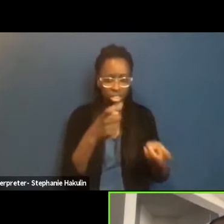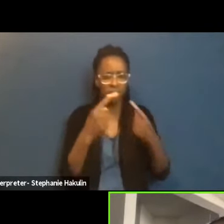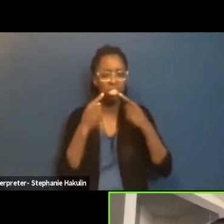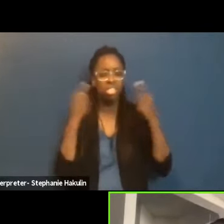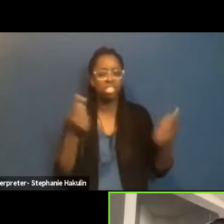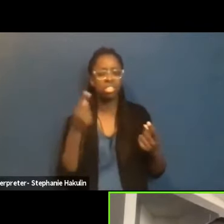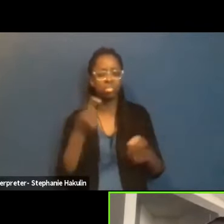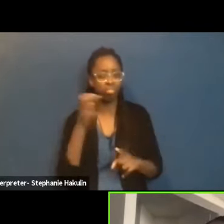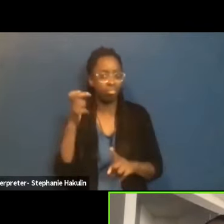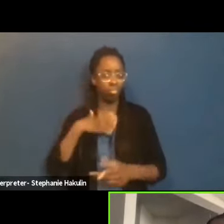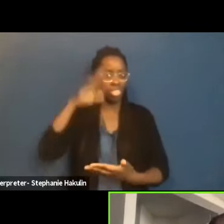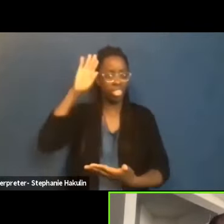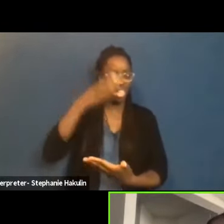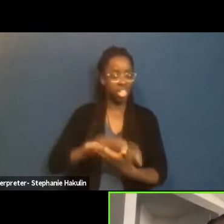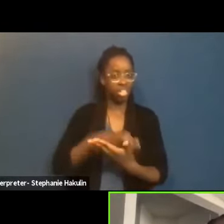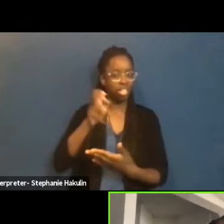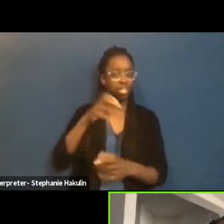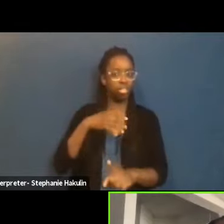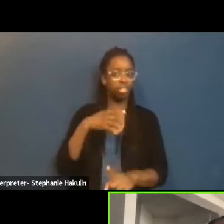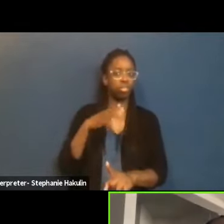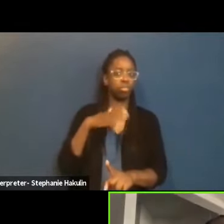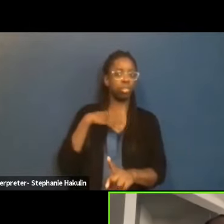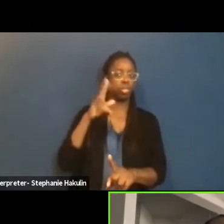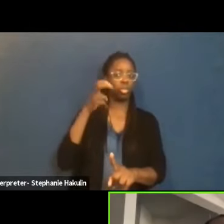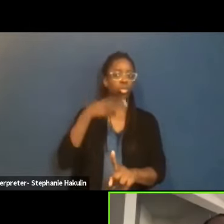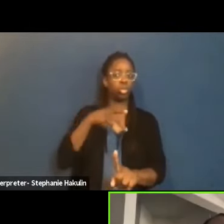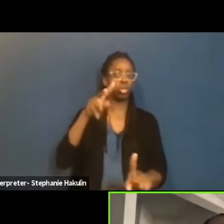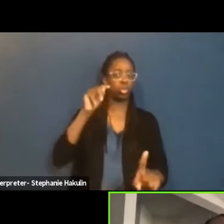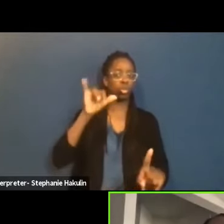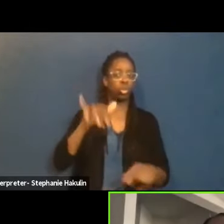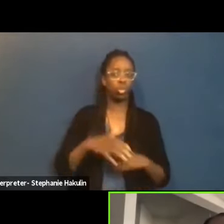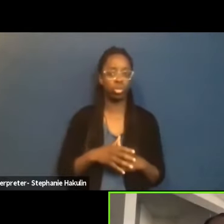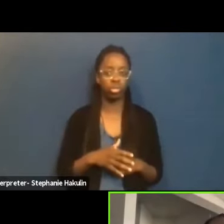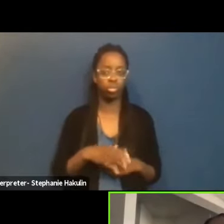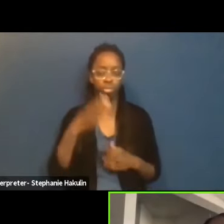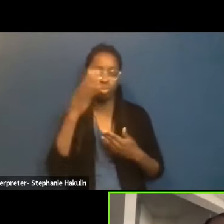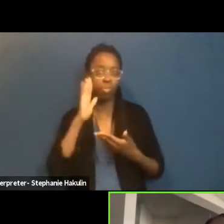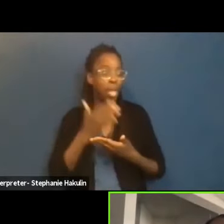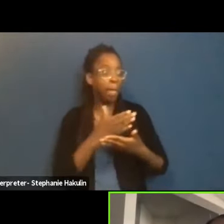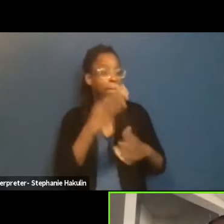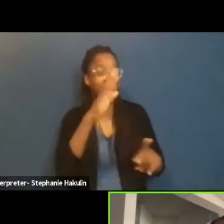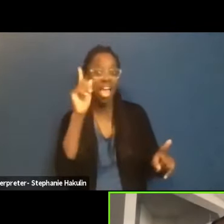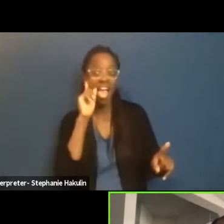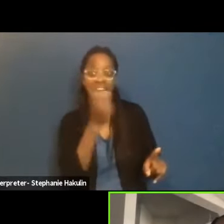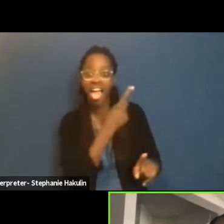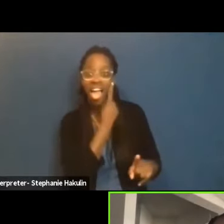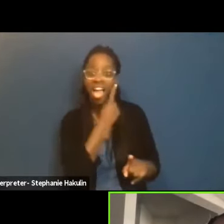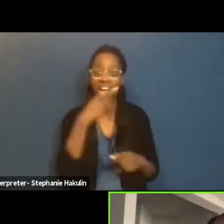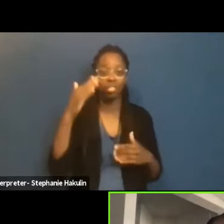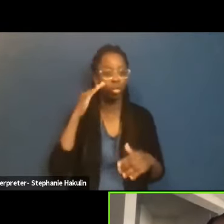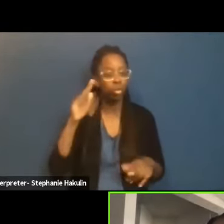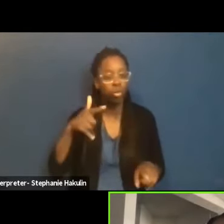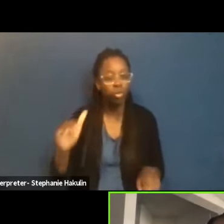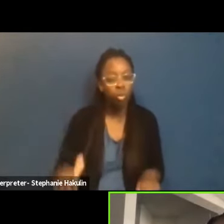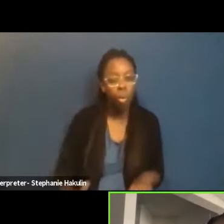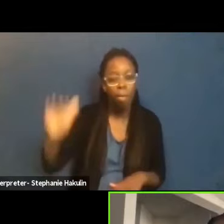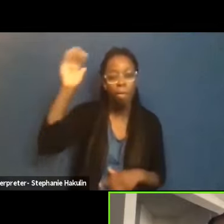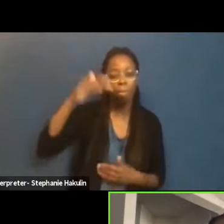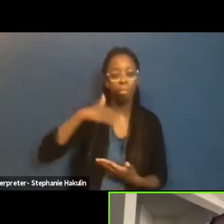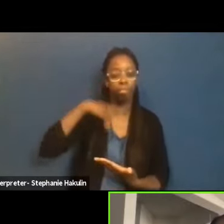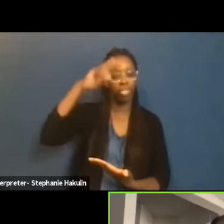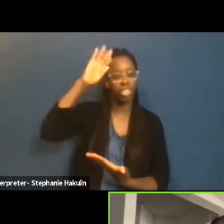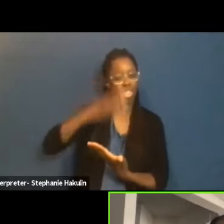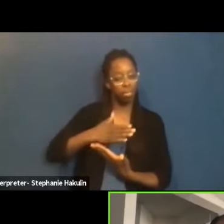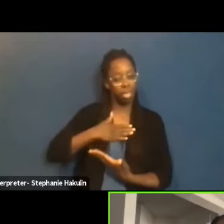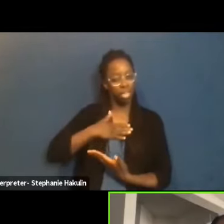colored toy for the rich blue-eyed boys? I'm just afraid to raise a Black son who will spend the rest of his